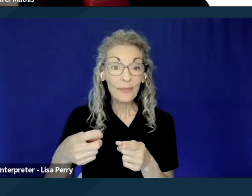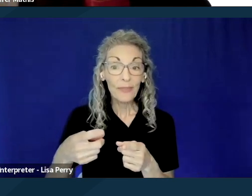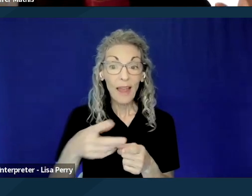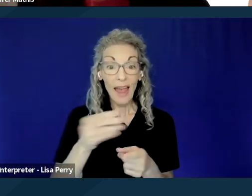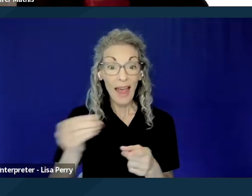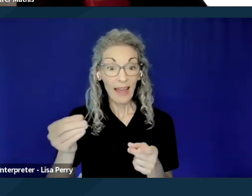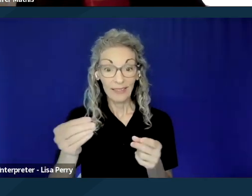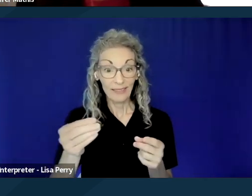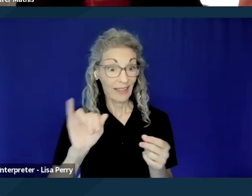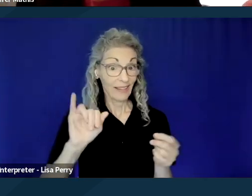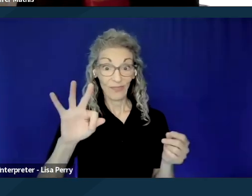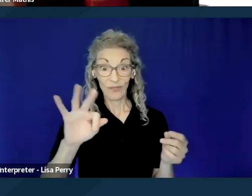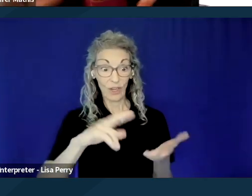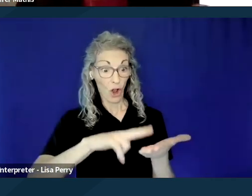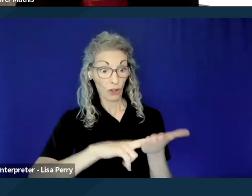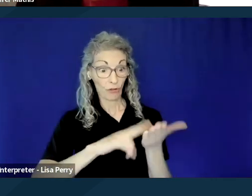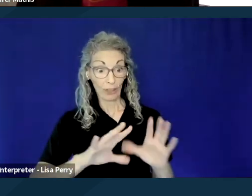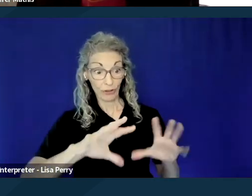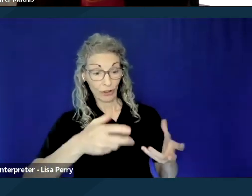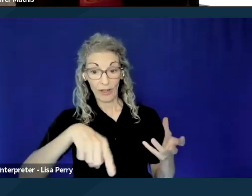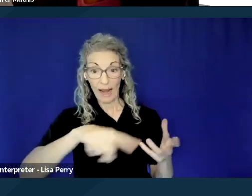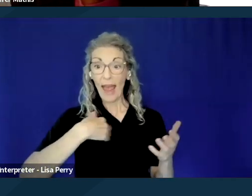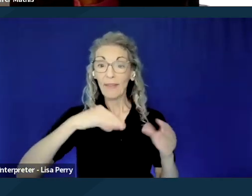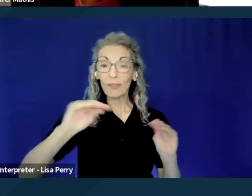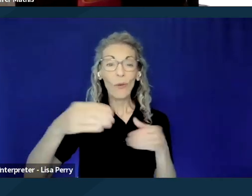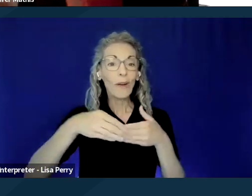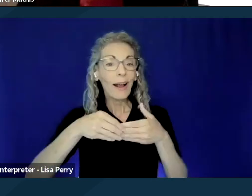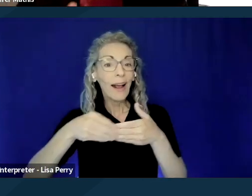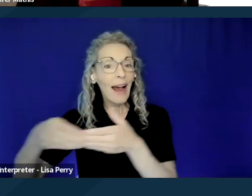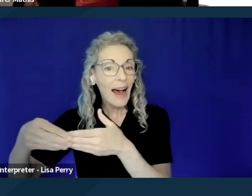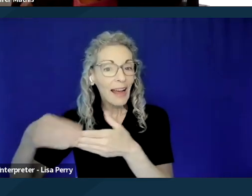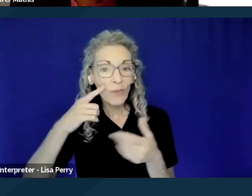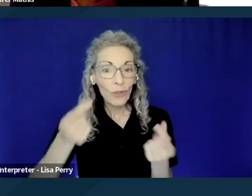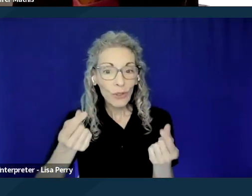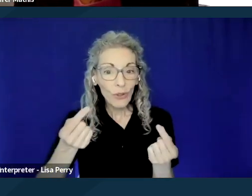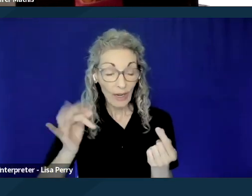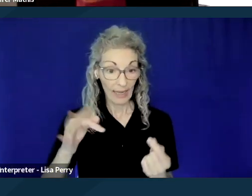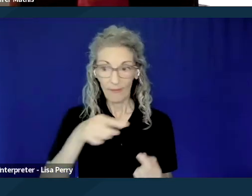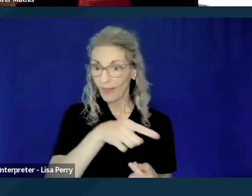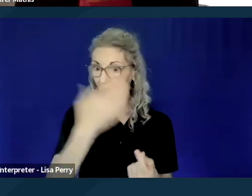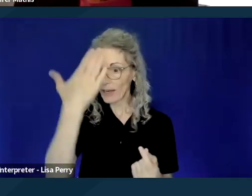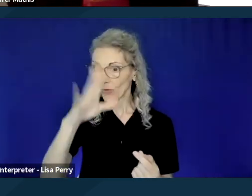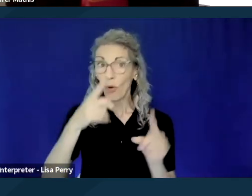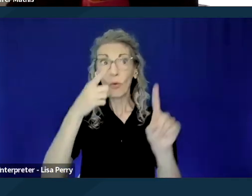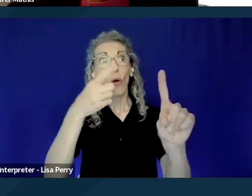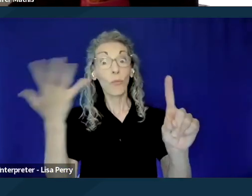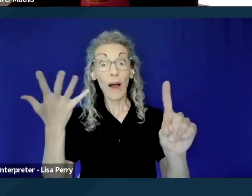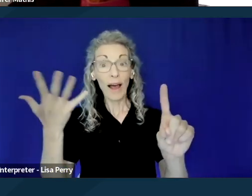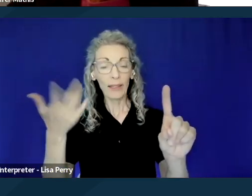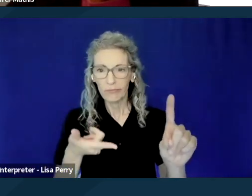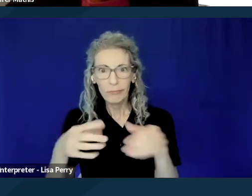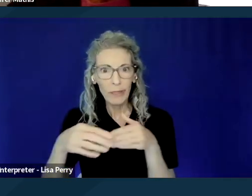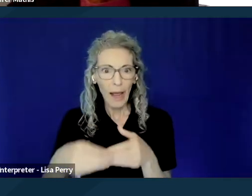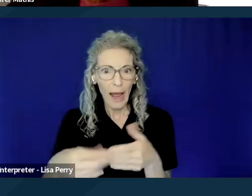don't have any guide for what to do if they don't know what they're aiming for. So that is